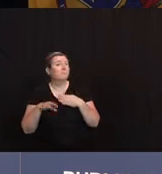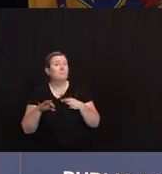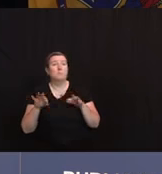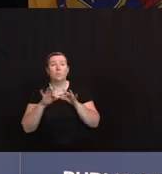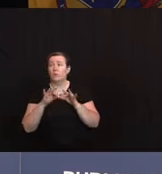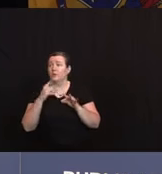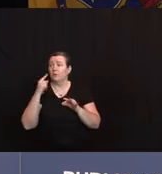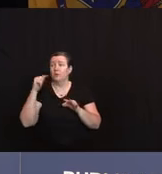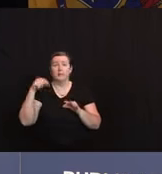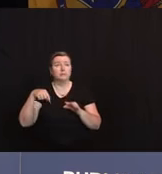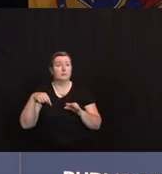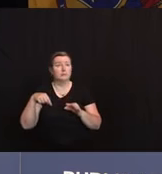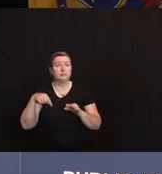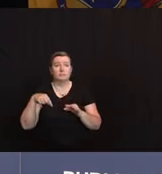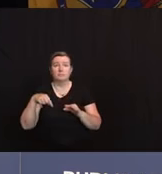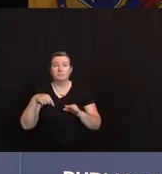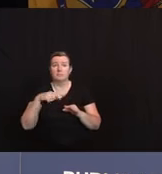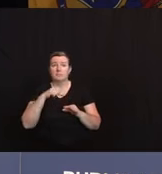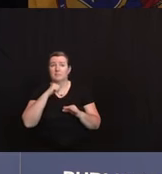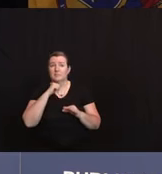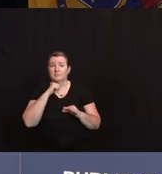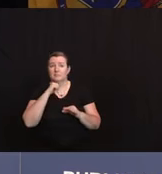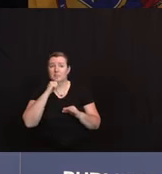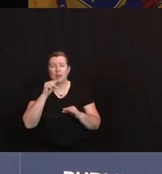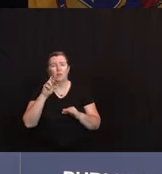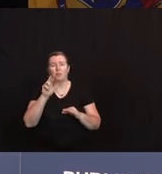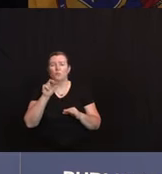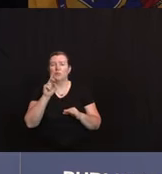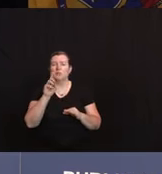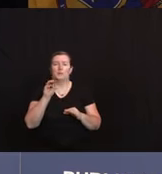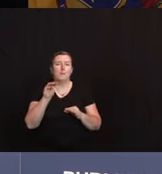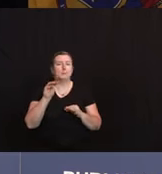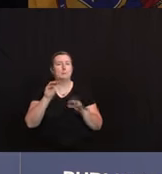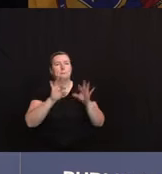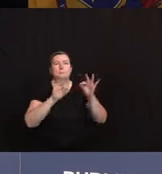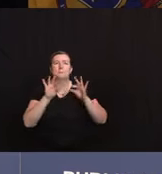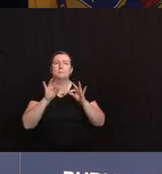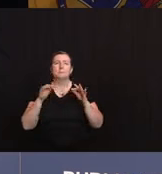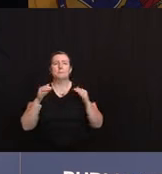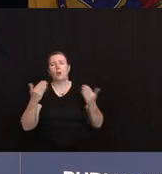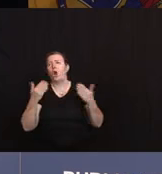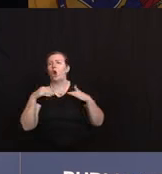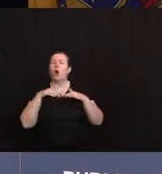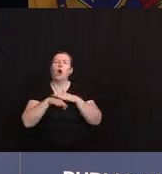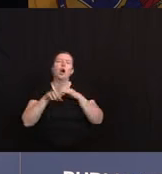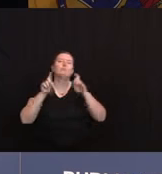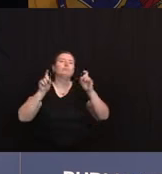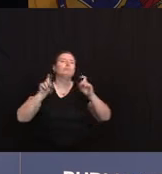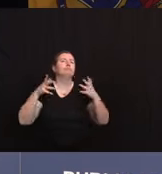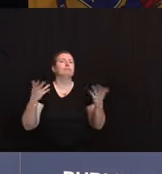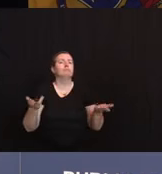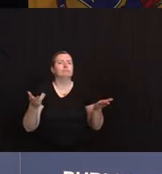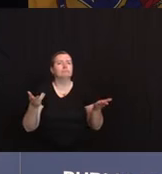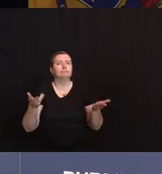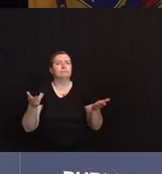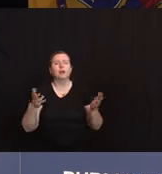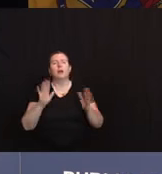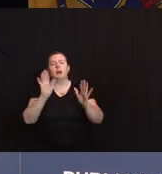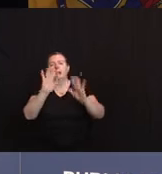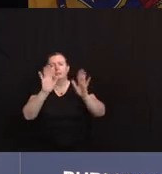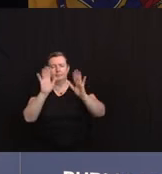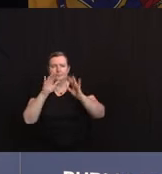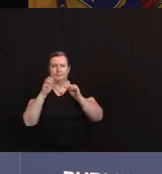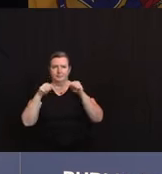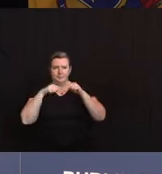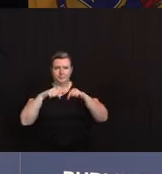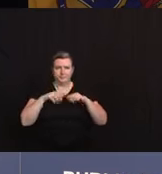are known as randomized, meaning these are people who are going in and saying they want to be tested for antibodies. So our first thing is to realize that you